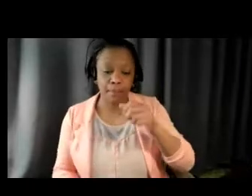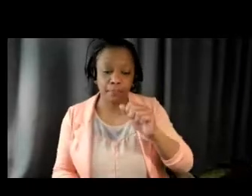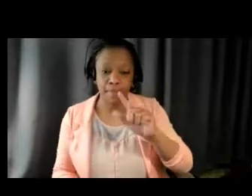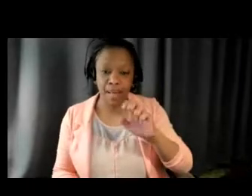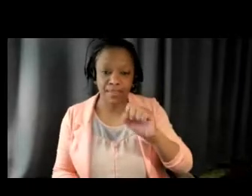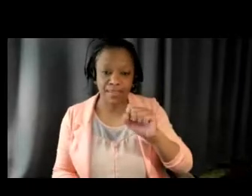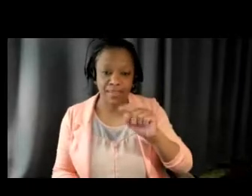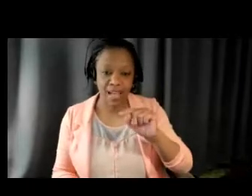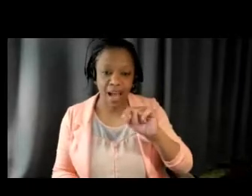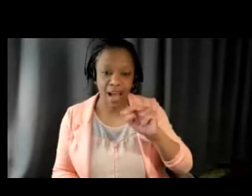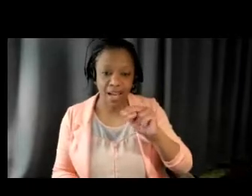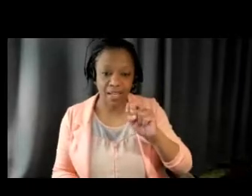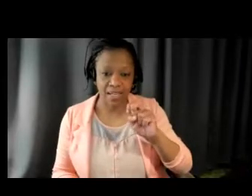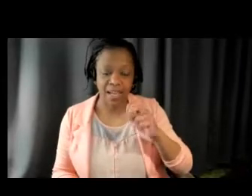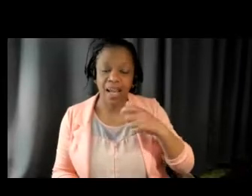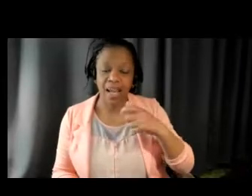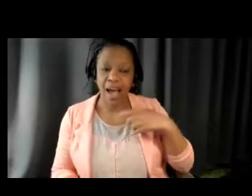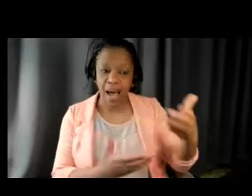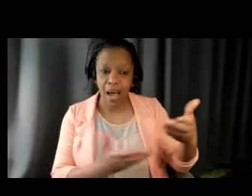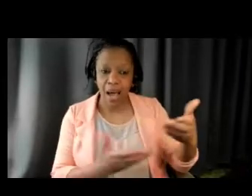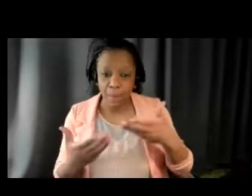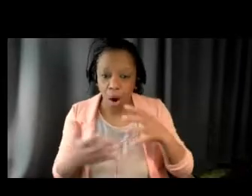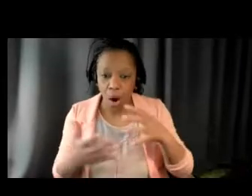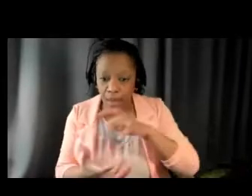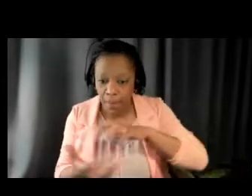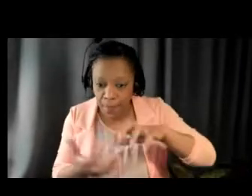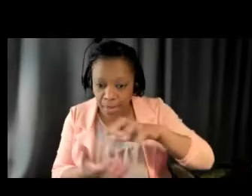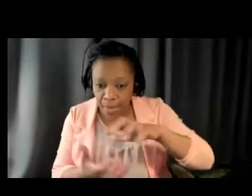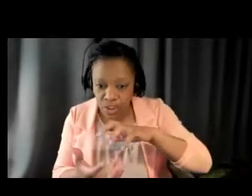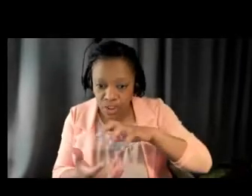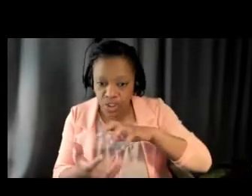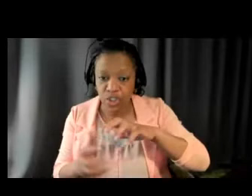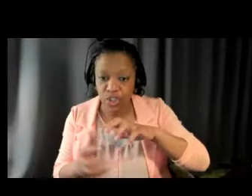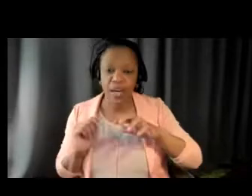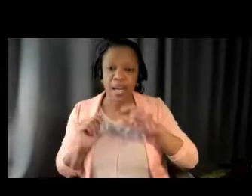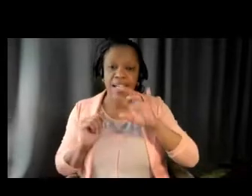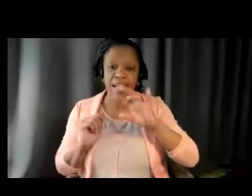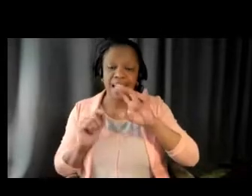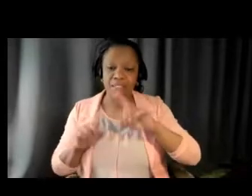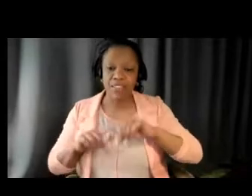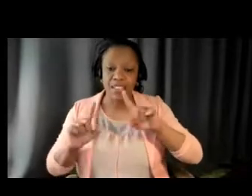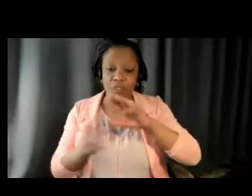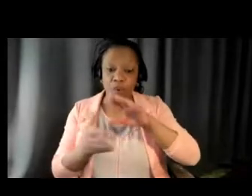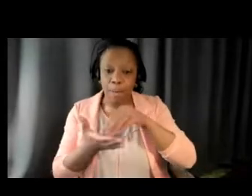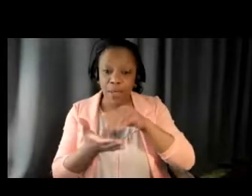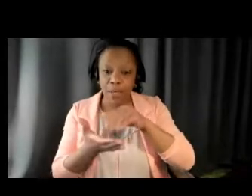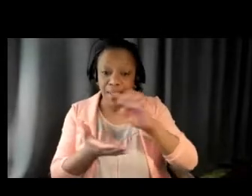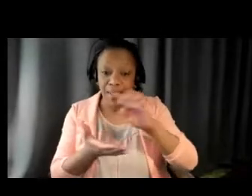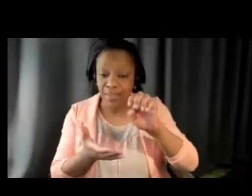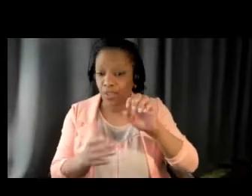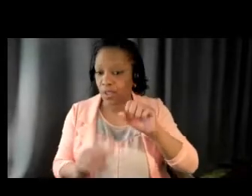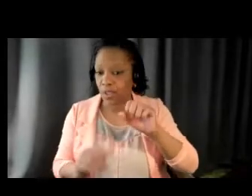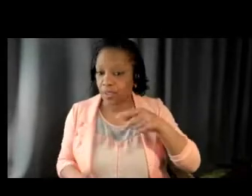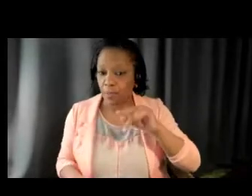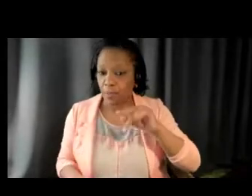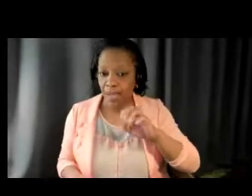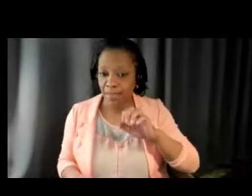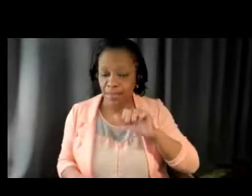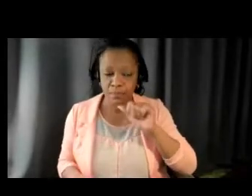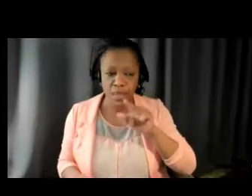called habash and 7 different Middle Eastern spices. I don't know all of them, but they're